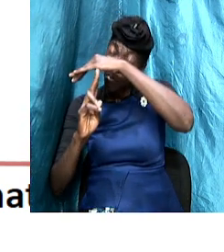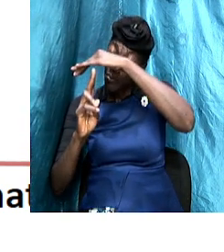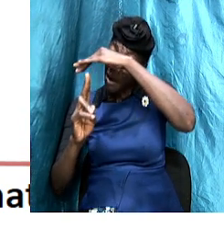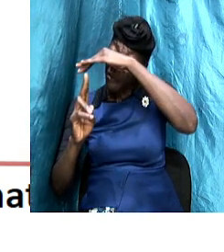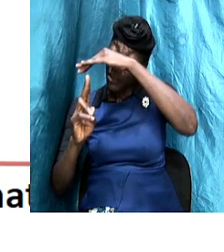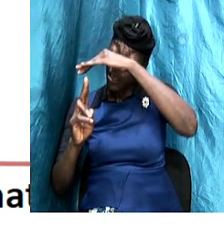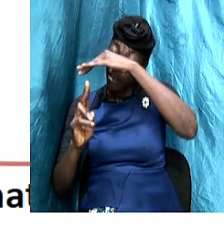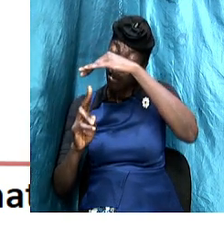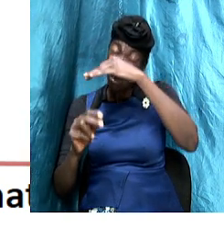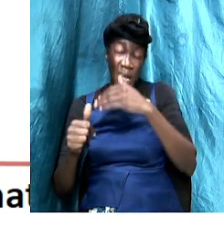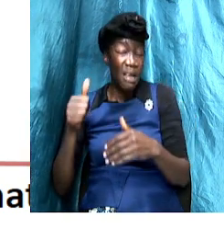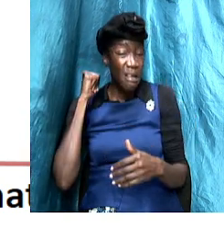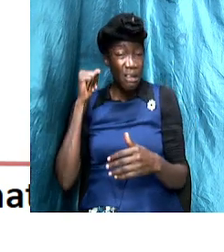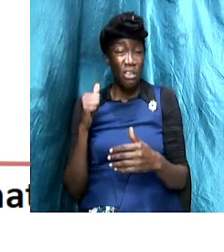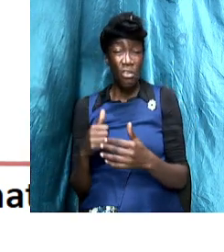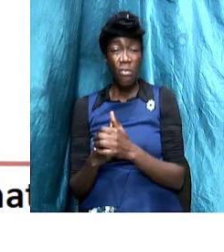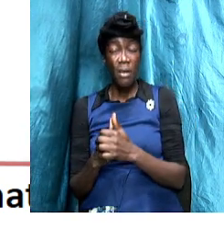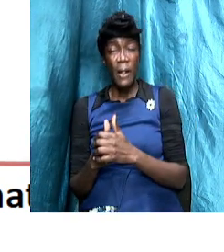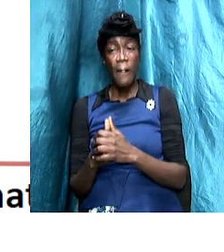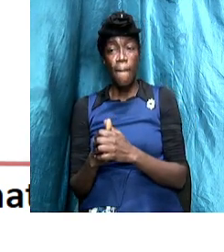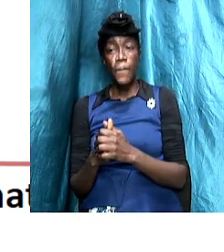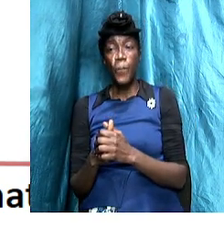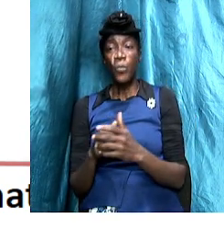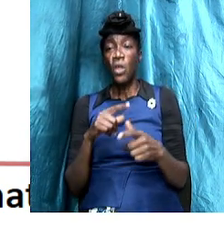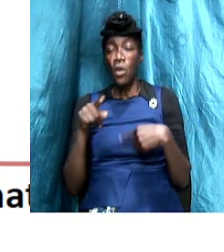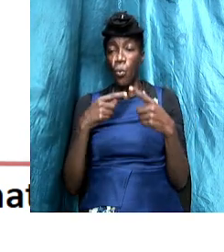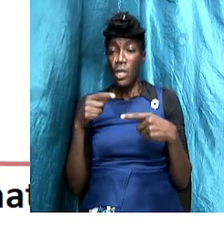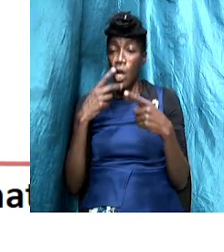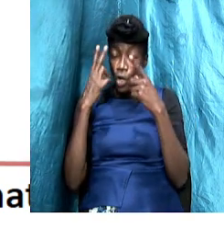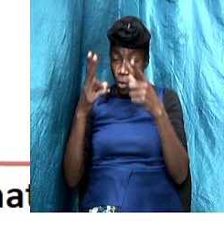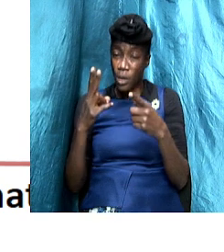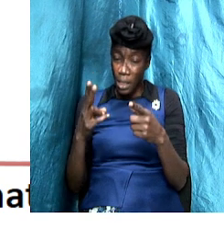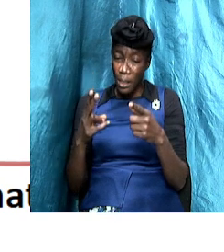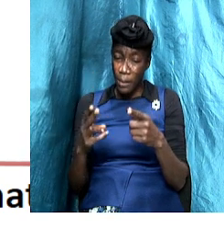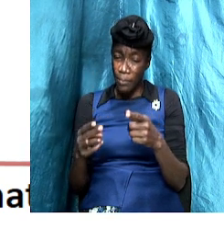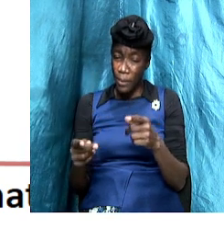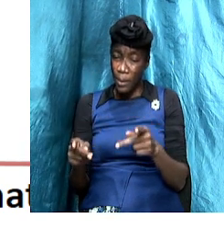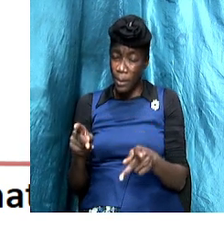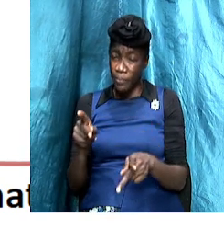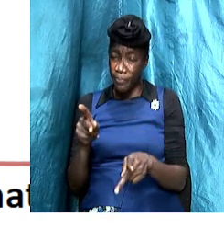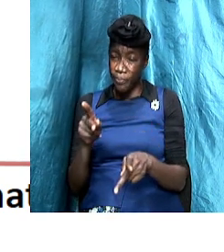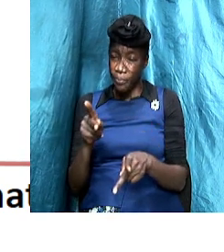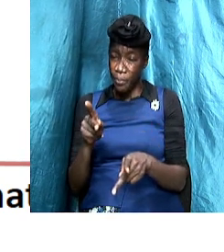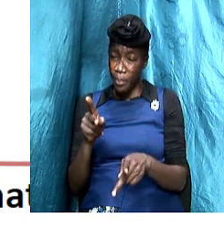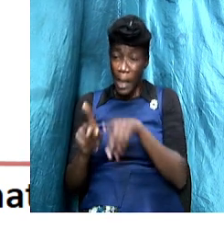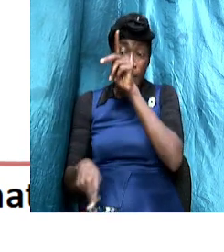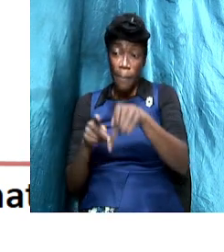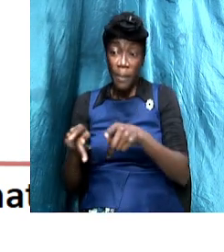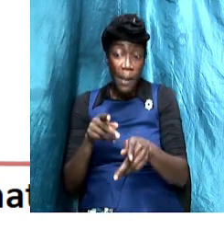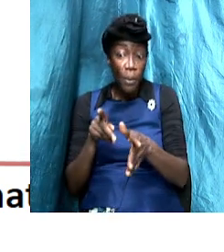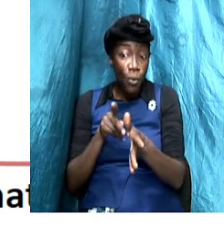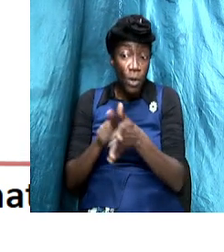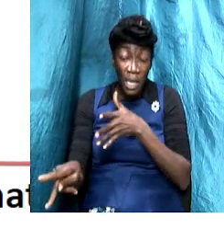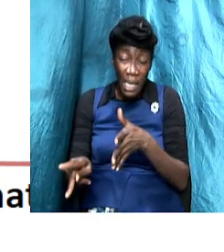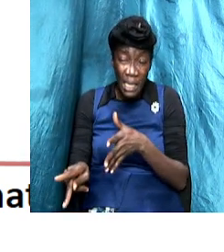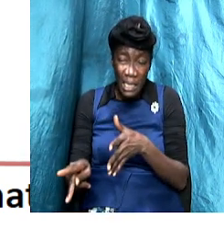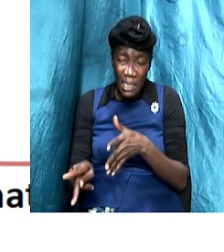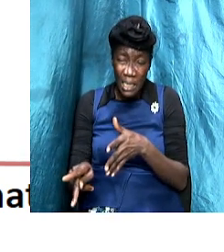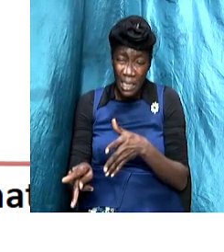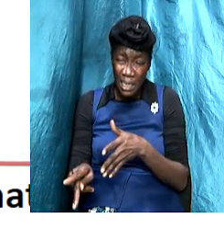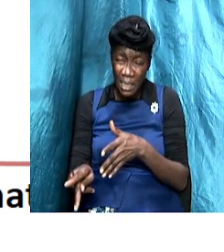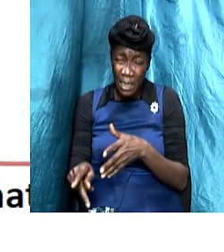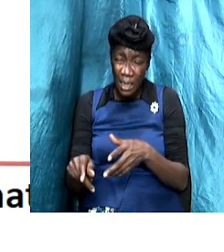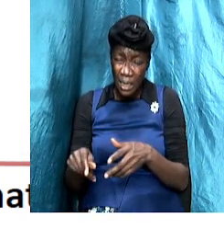According to history, when we look at the martyrs of the old, we realize the cost that they did. What